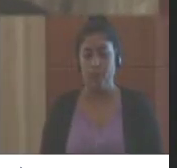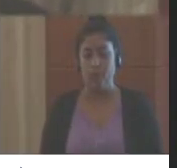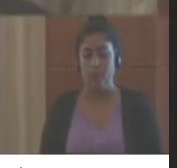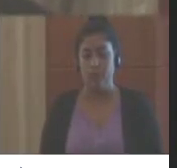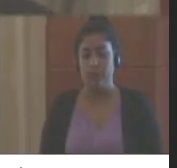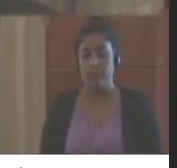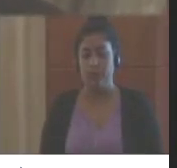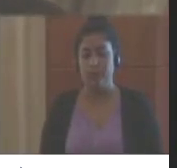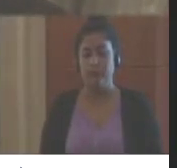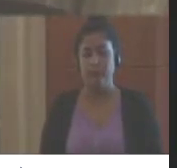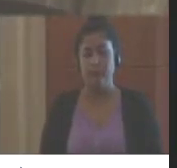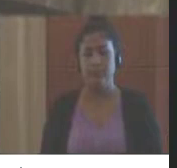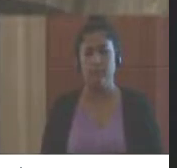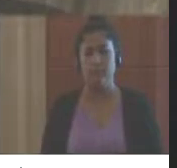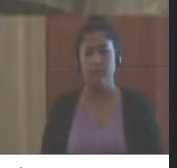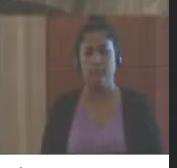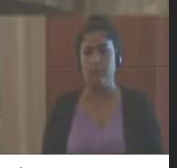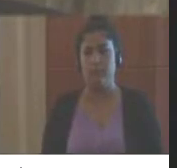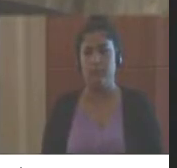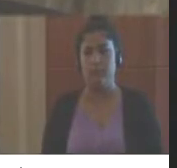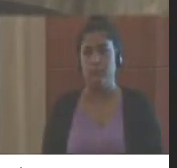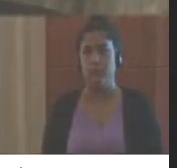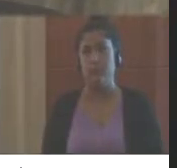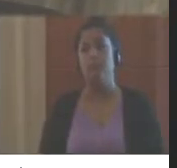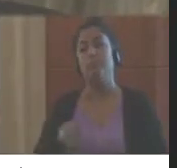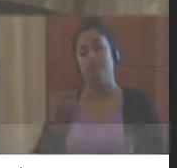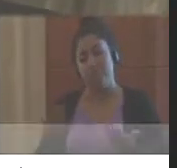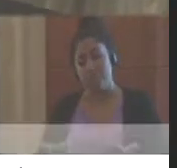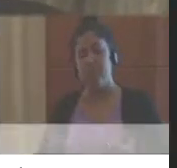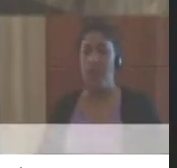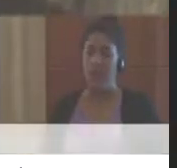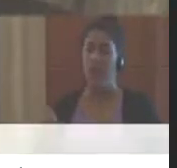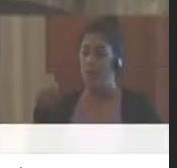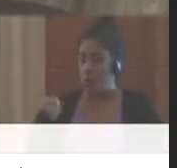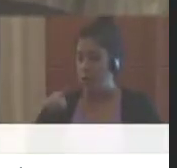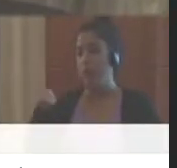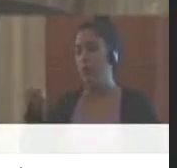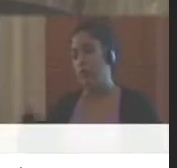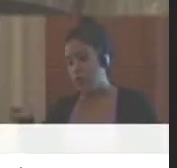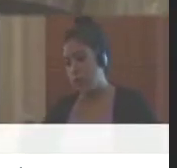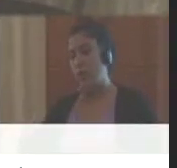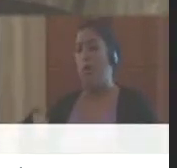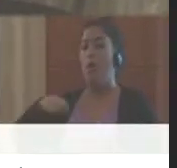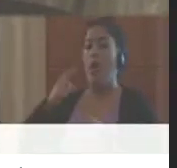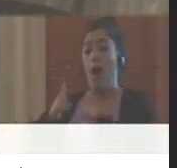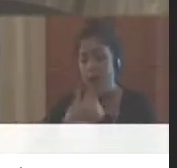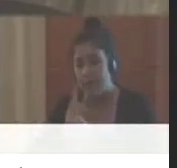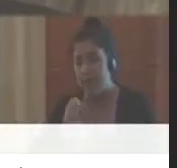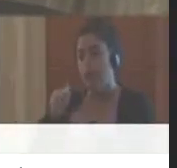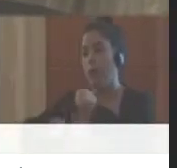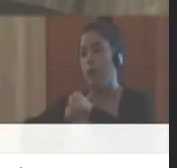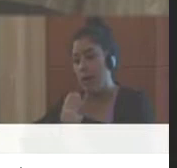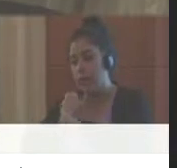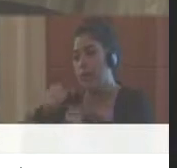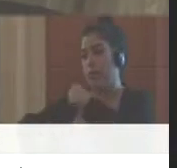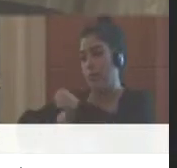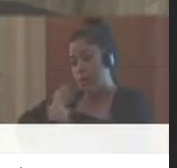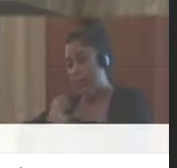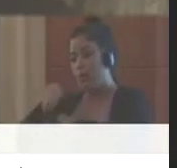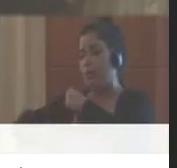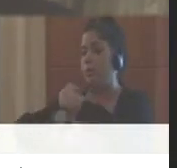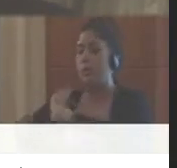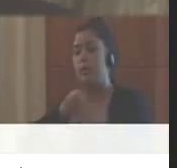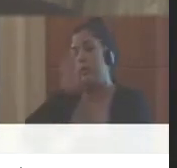we try every year and continuously to upgrade their capabilities. Nevertheless, of course, they have a lack